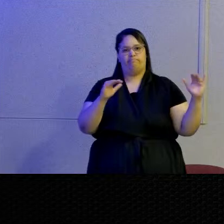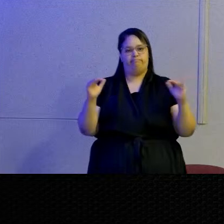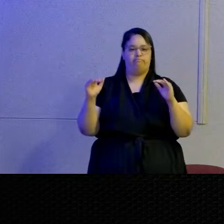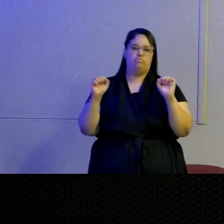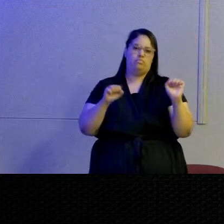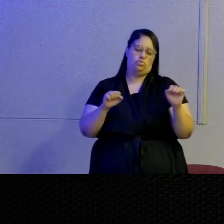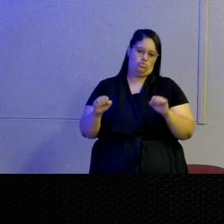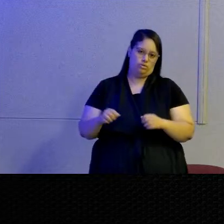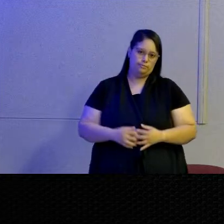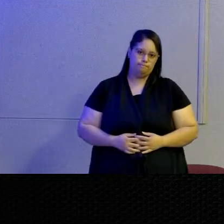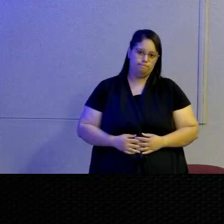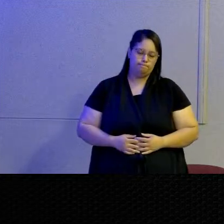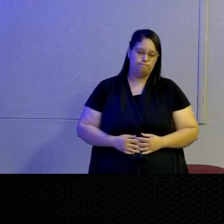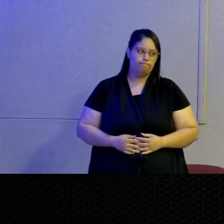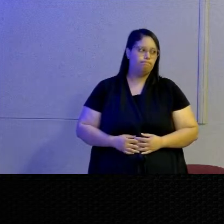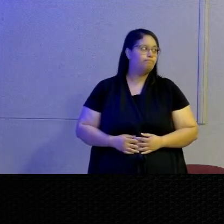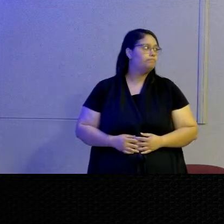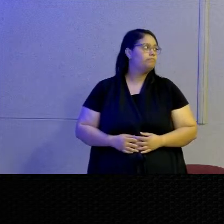But